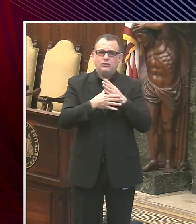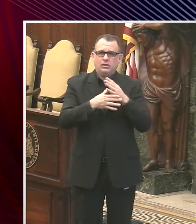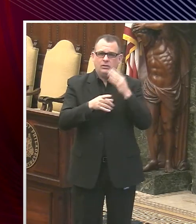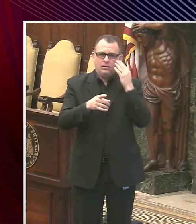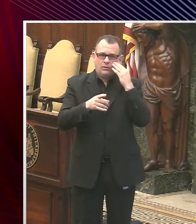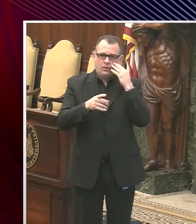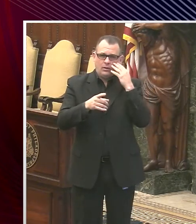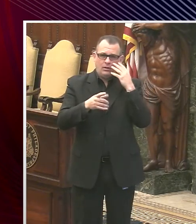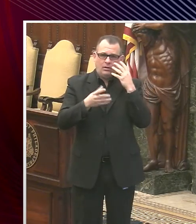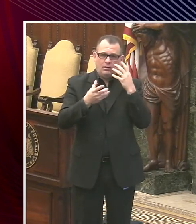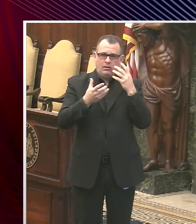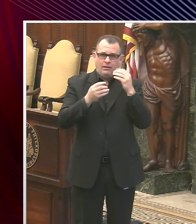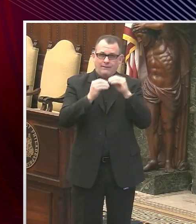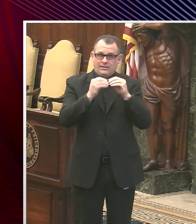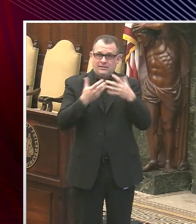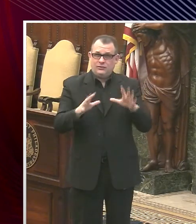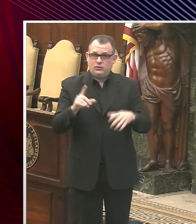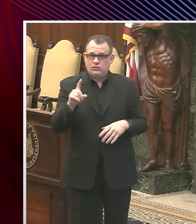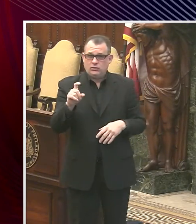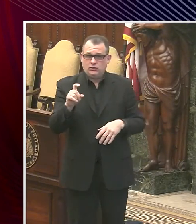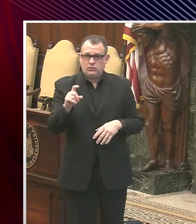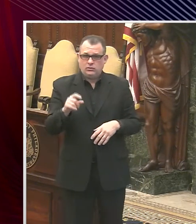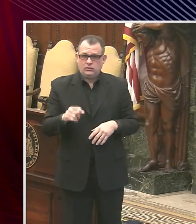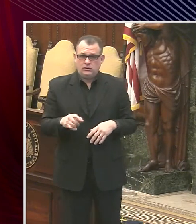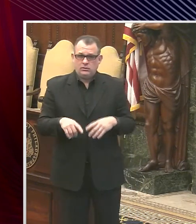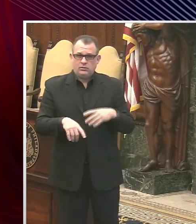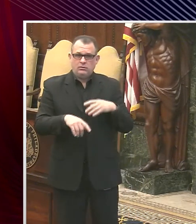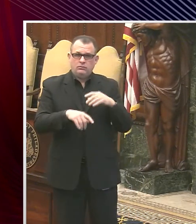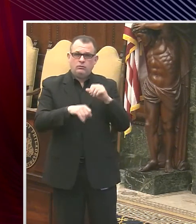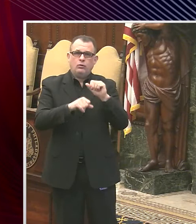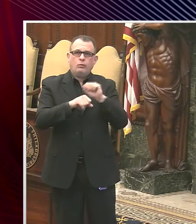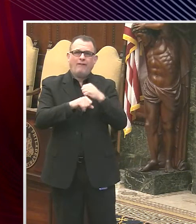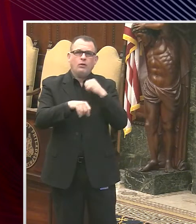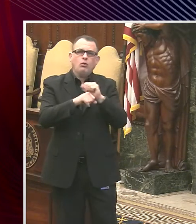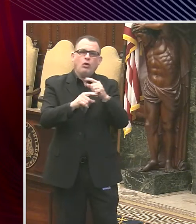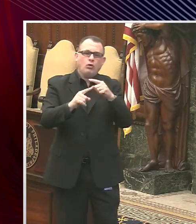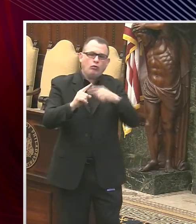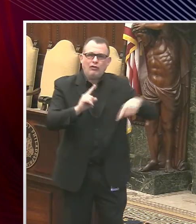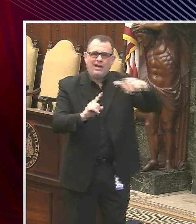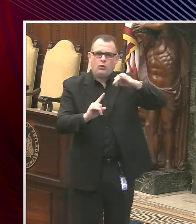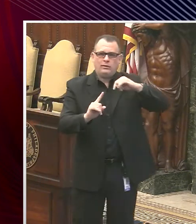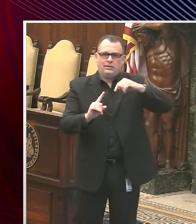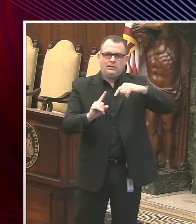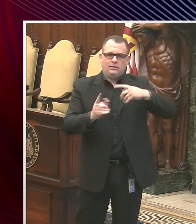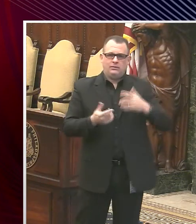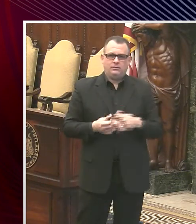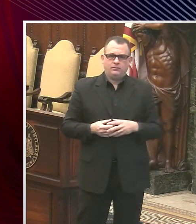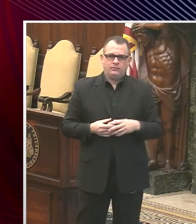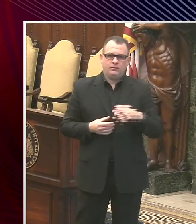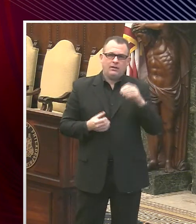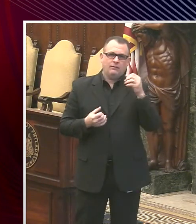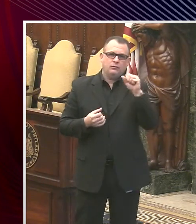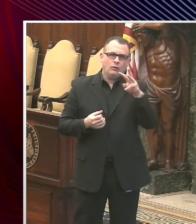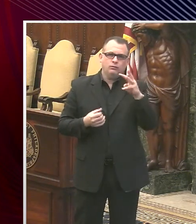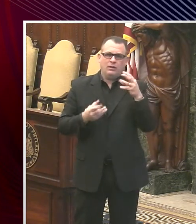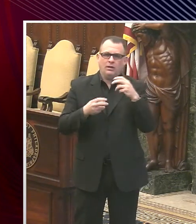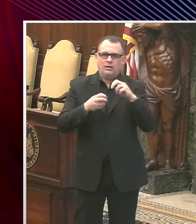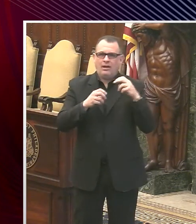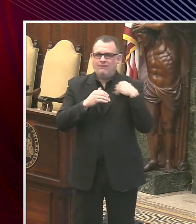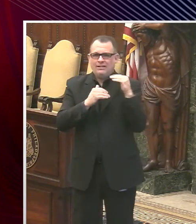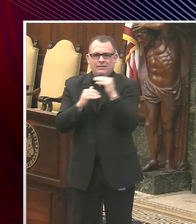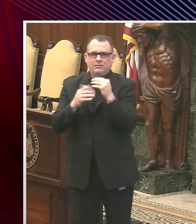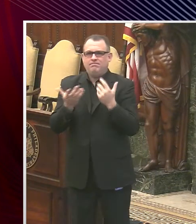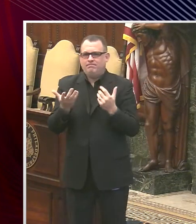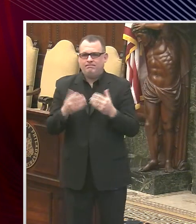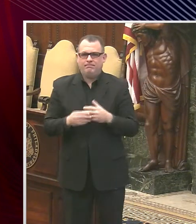fixed? There's a workaround, I should say. It's not perfect. The software has its limitations, but we've managed to work with